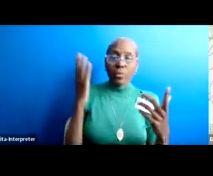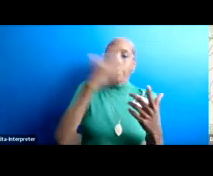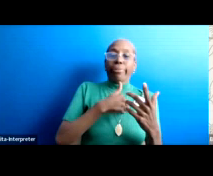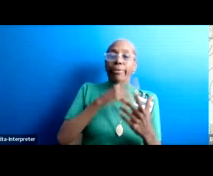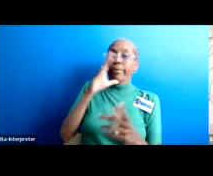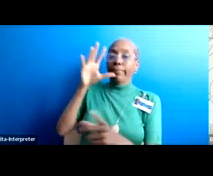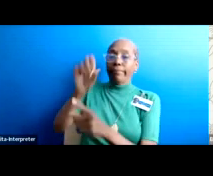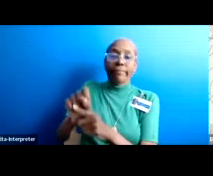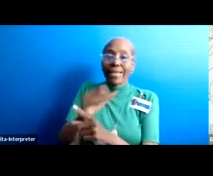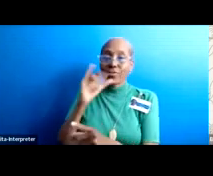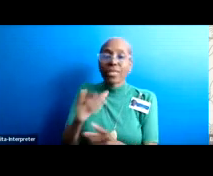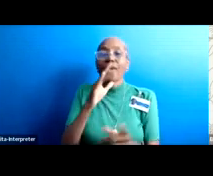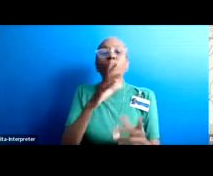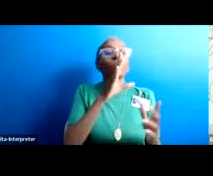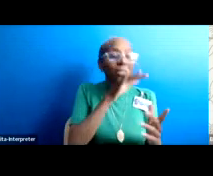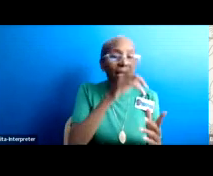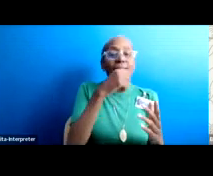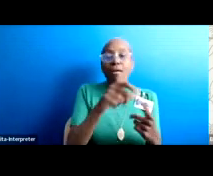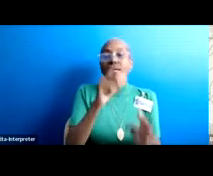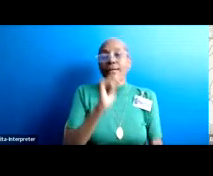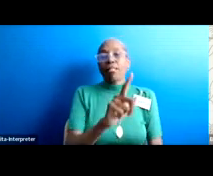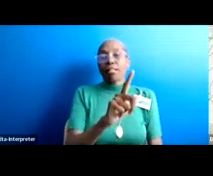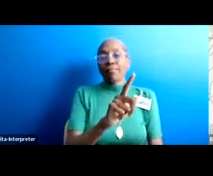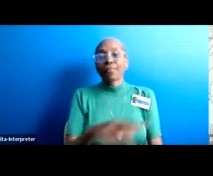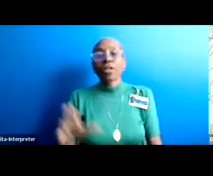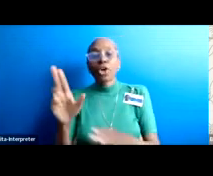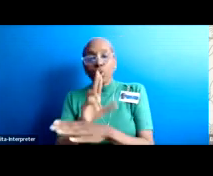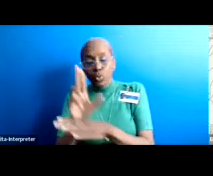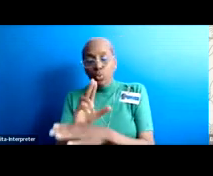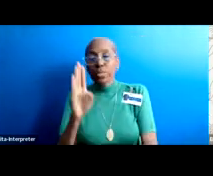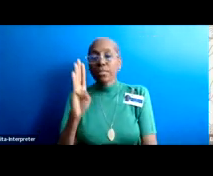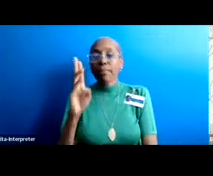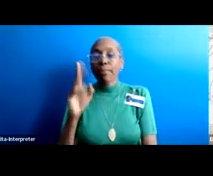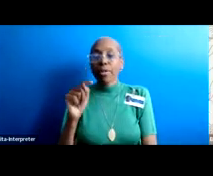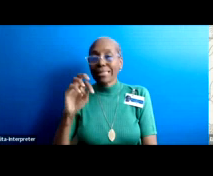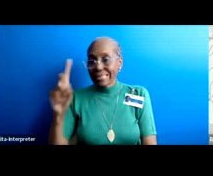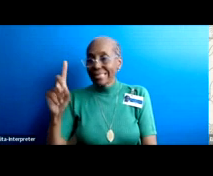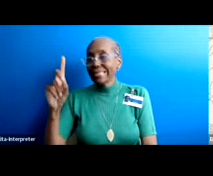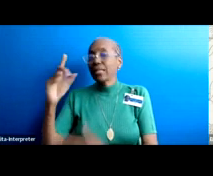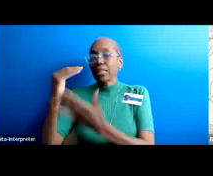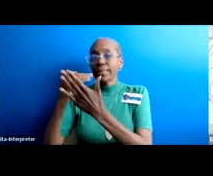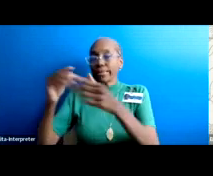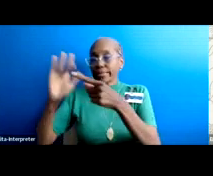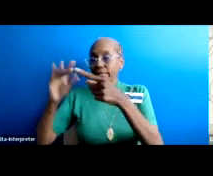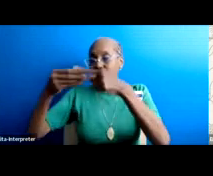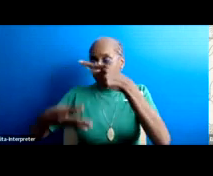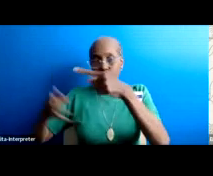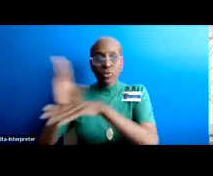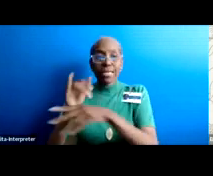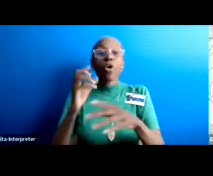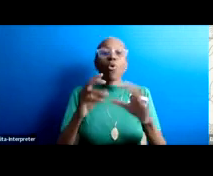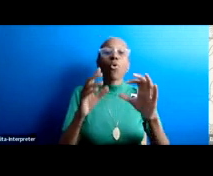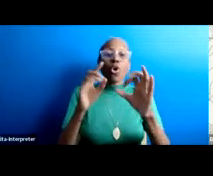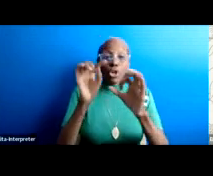So use that bulleted list capability in the design software, or you could draw a